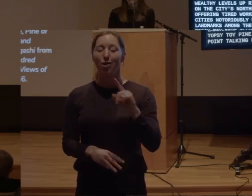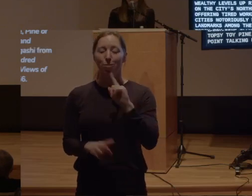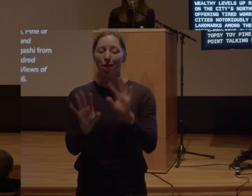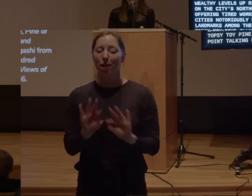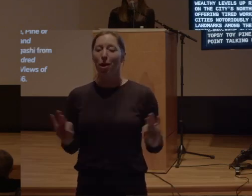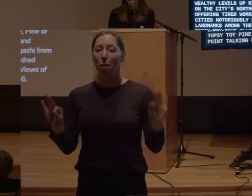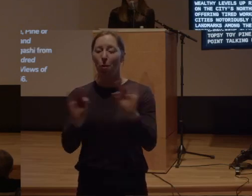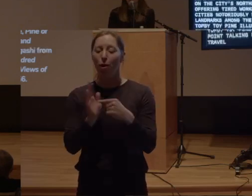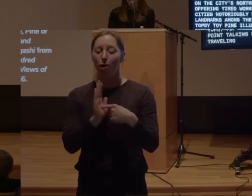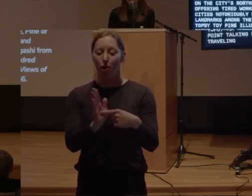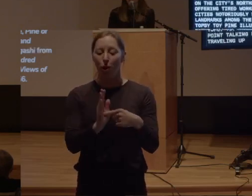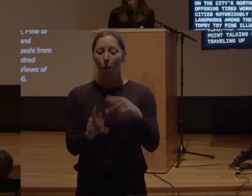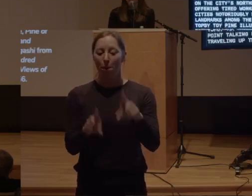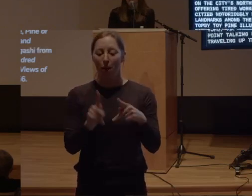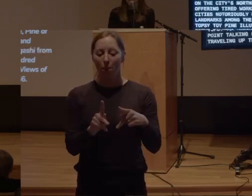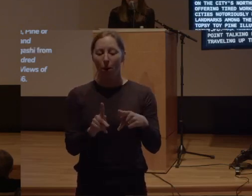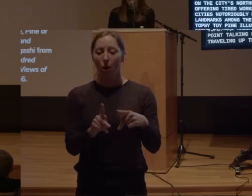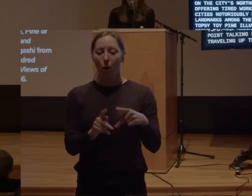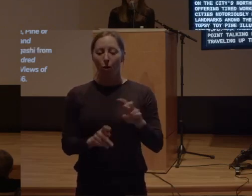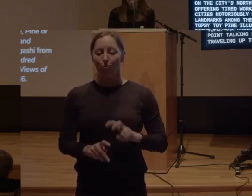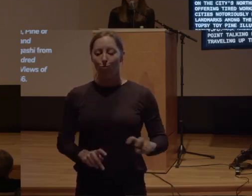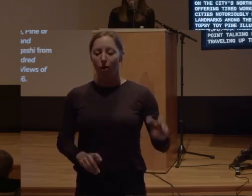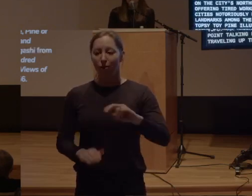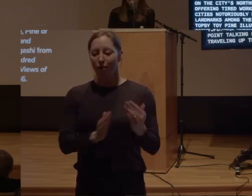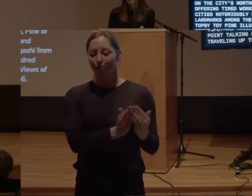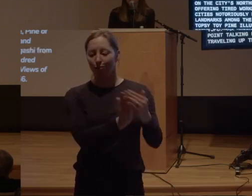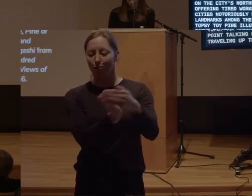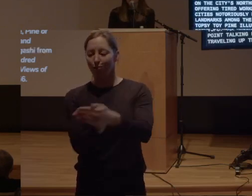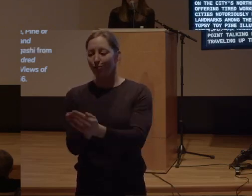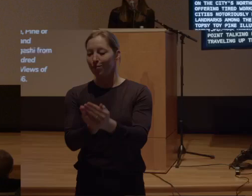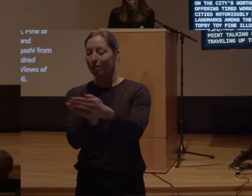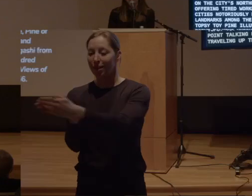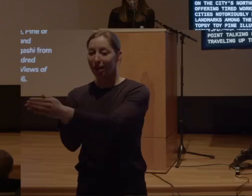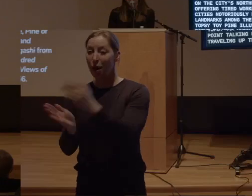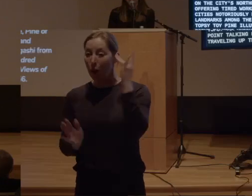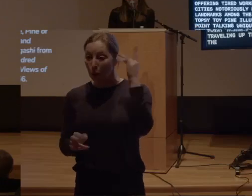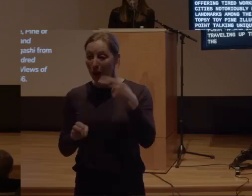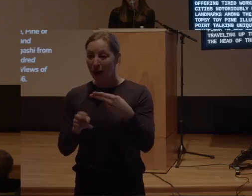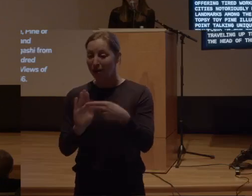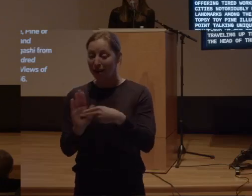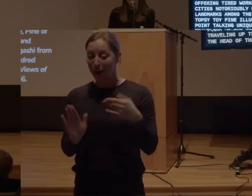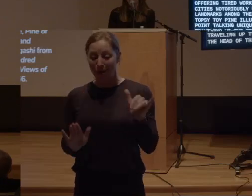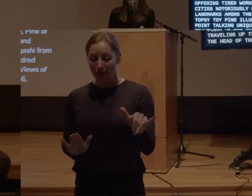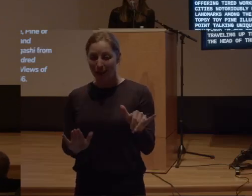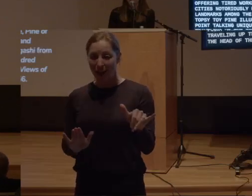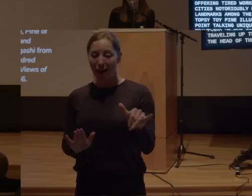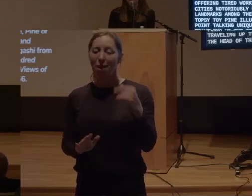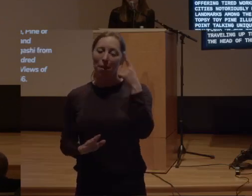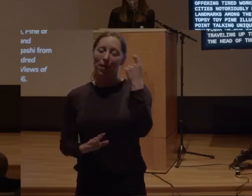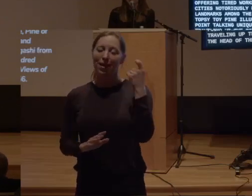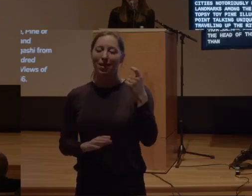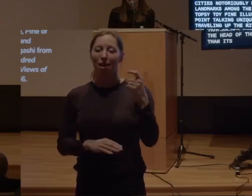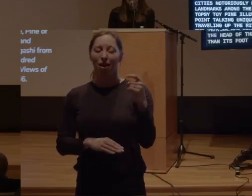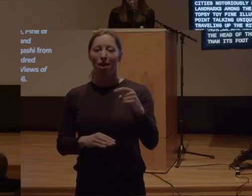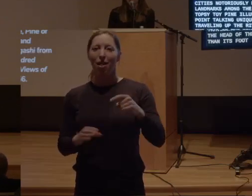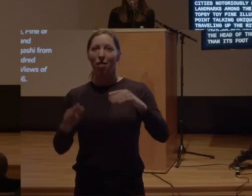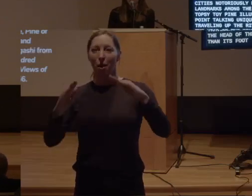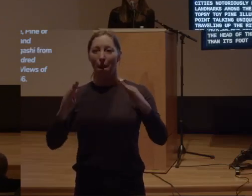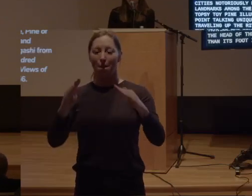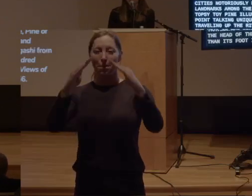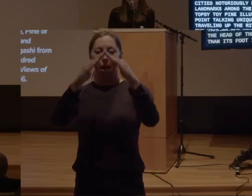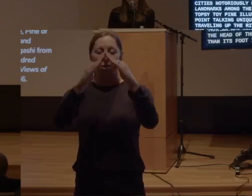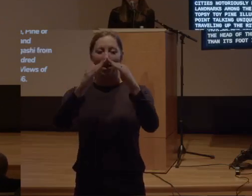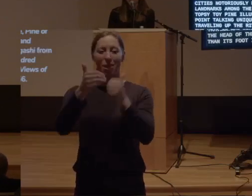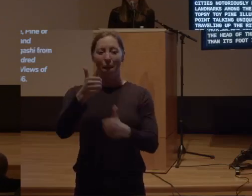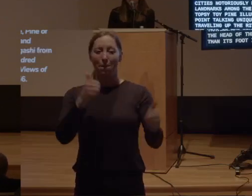for people traveling up the river. Known as topsy-turvy because the head of the pine tree appeared to reach lower than its foot, its nickname